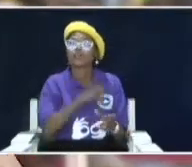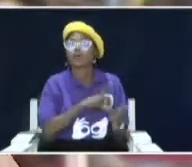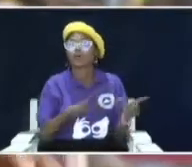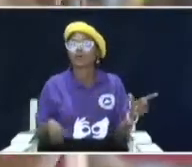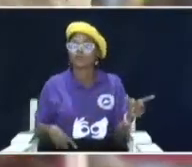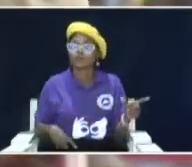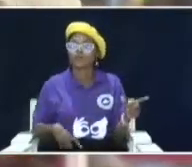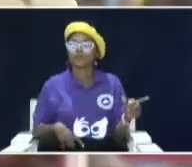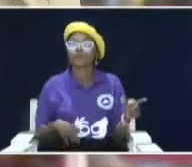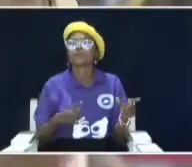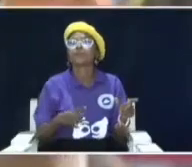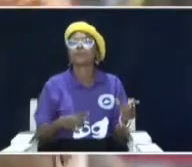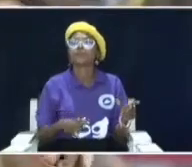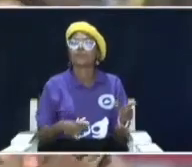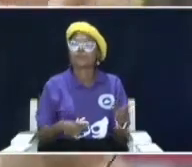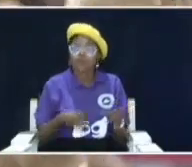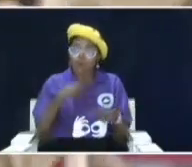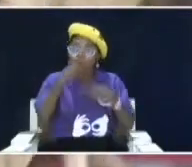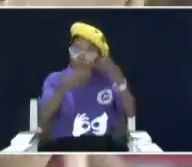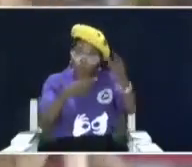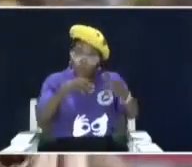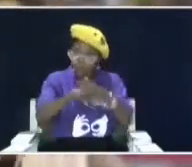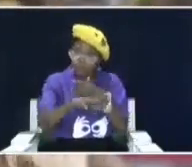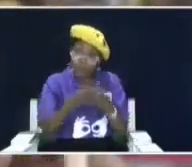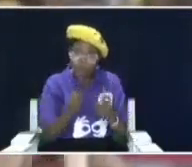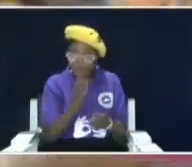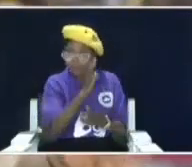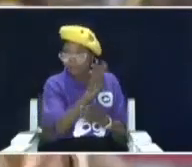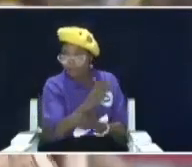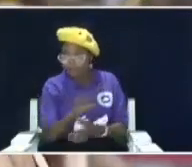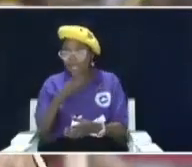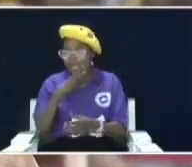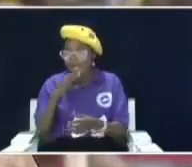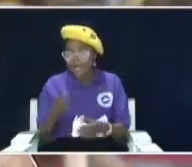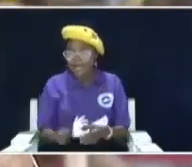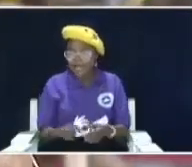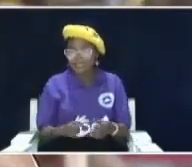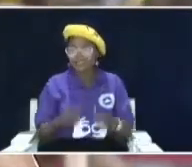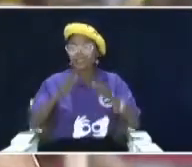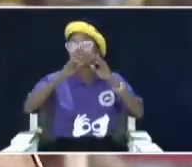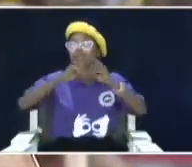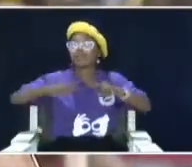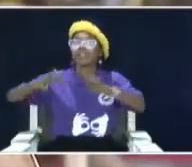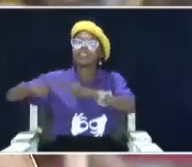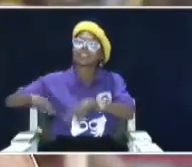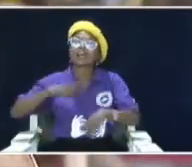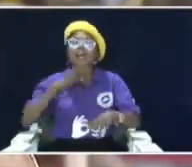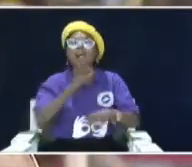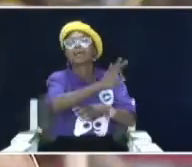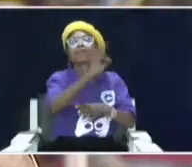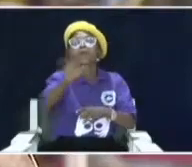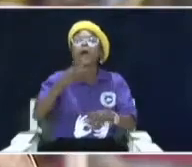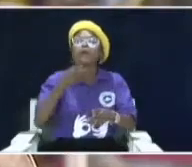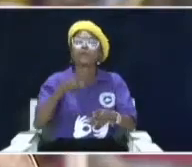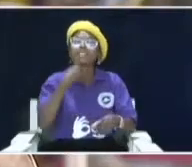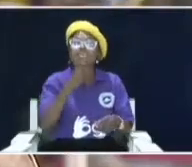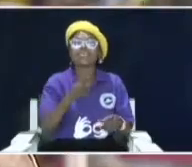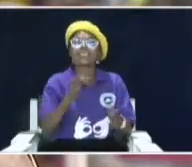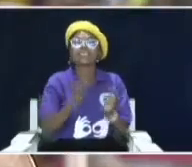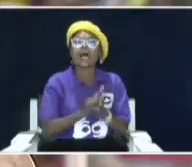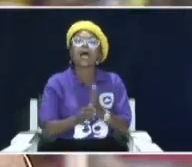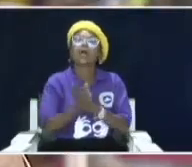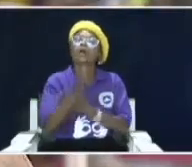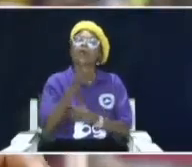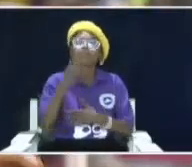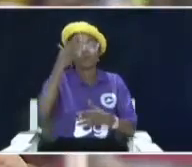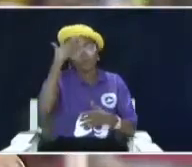Lord. Go into the bush, go into villages and evangelize. You say, Lord, but you know, the kidnappers are